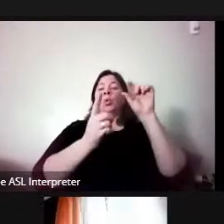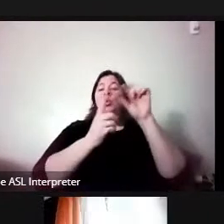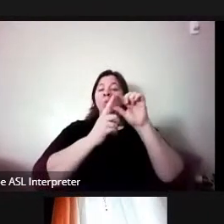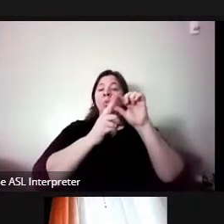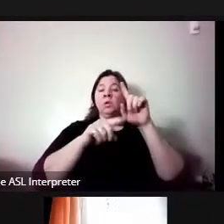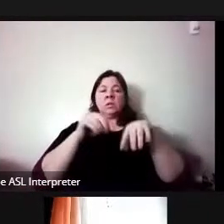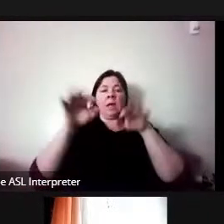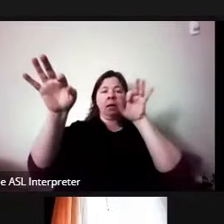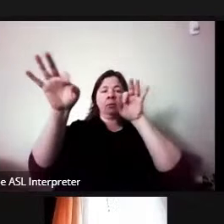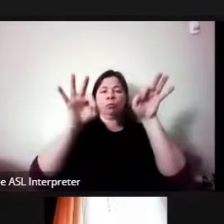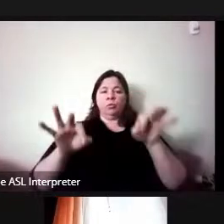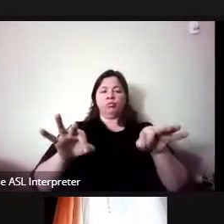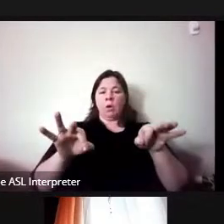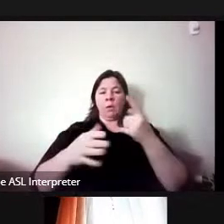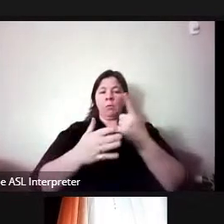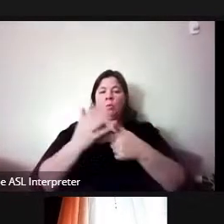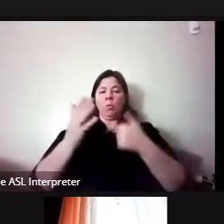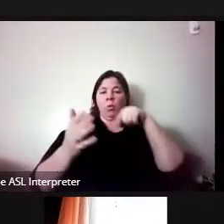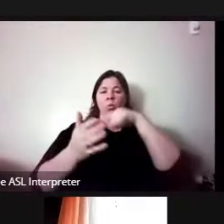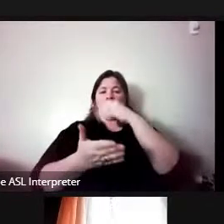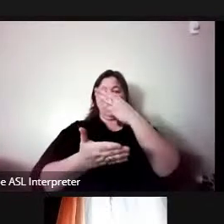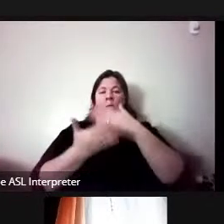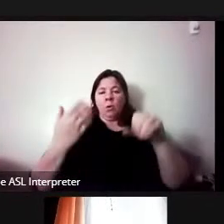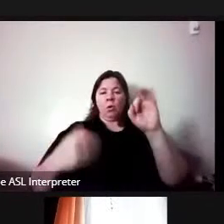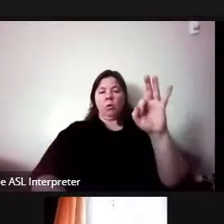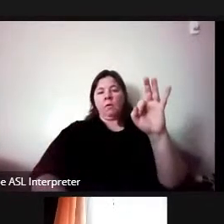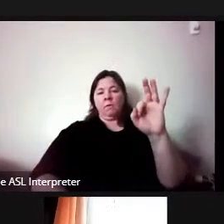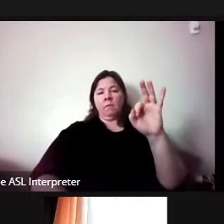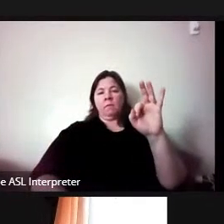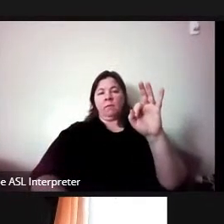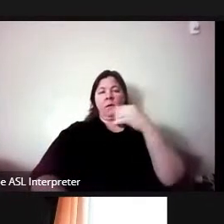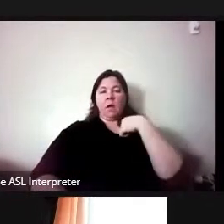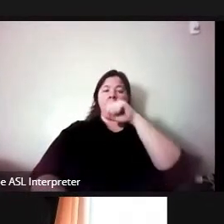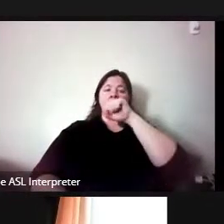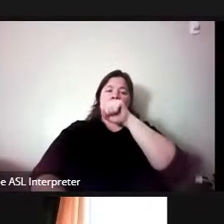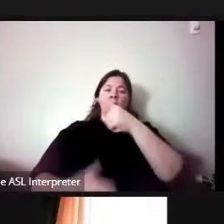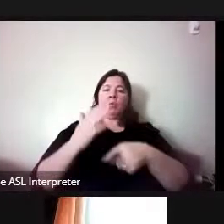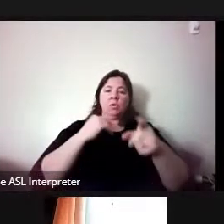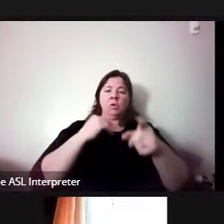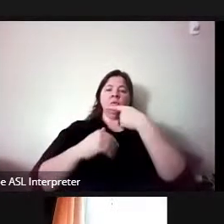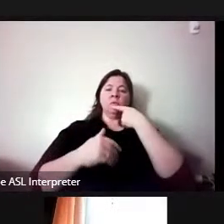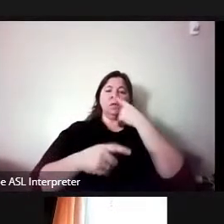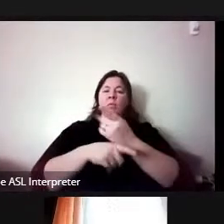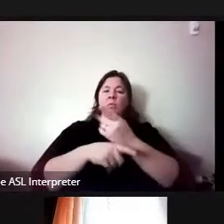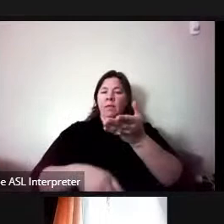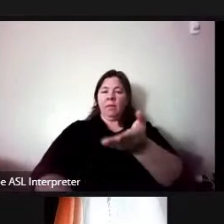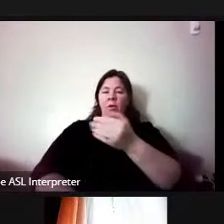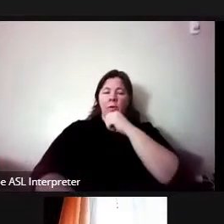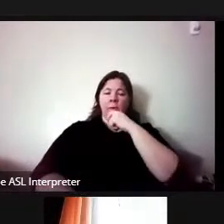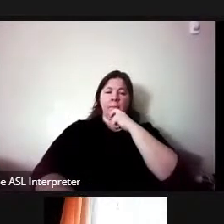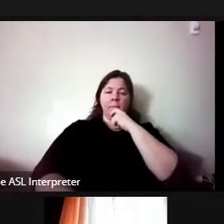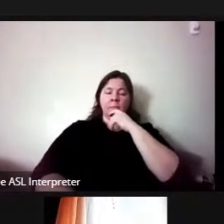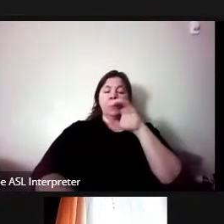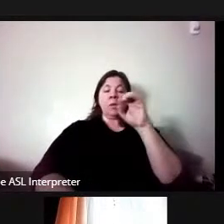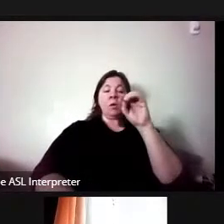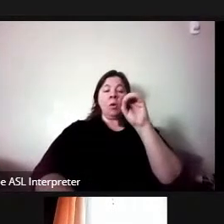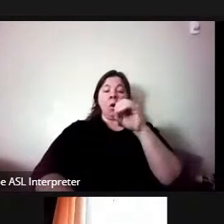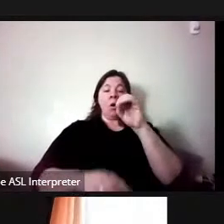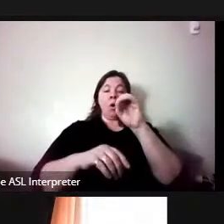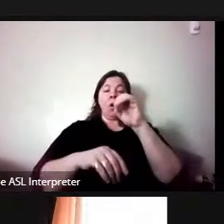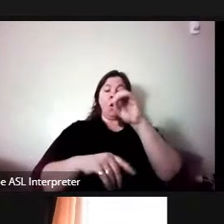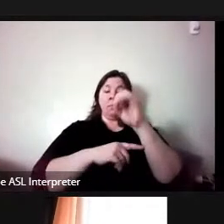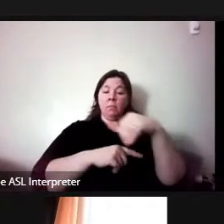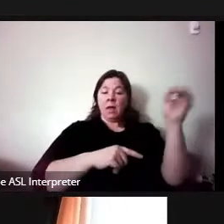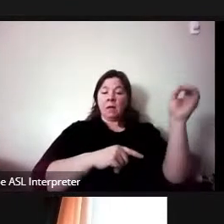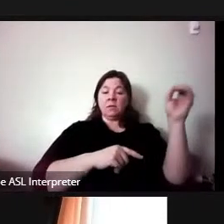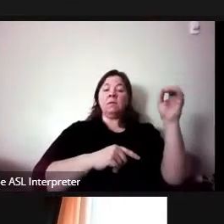we're a part of. Absolutely, Stephen. I love what you just said right there, because Onpassive, it's